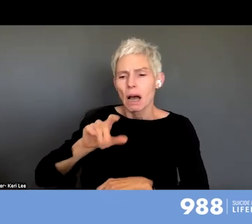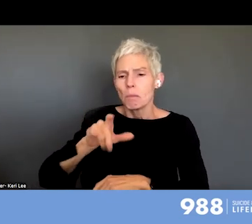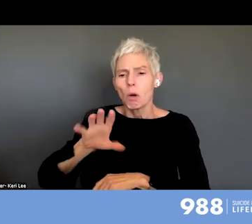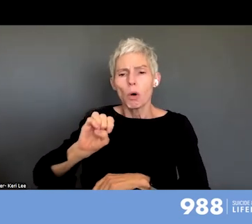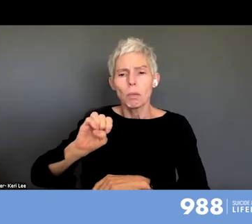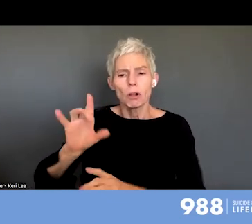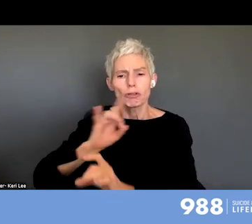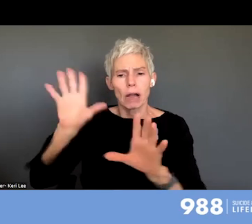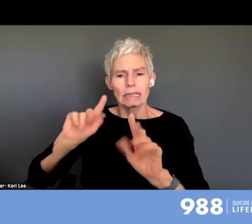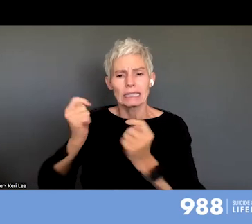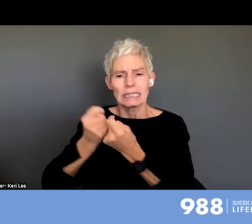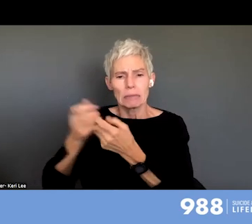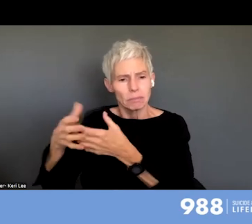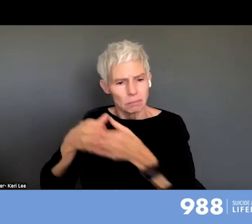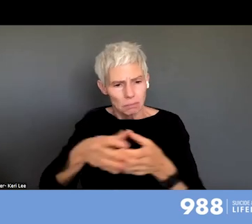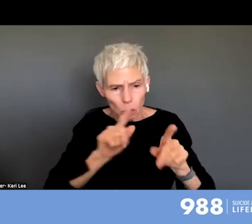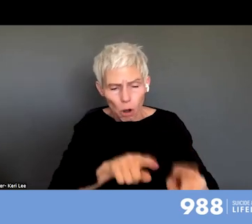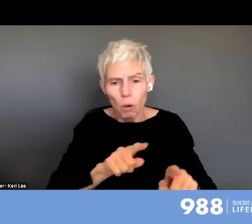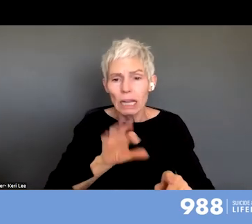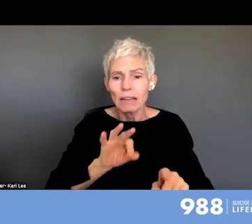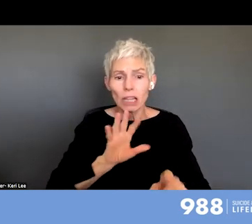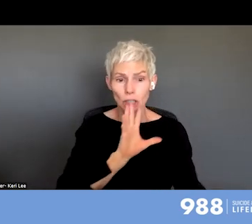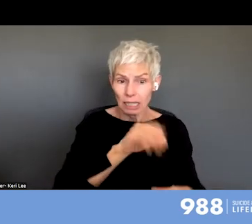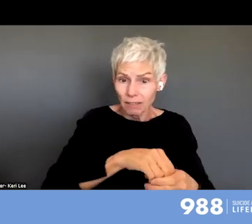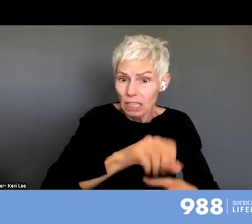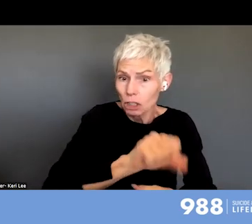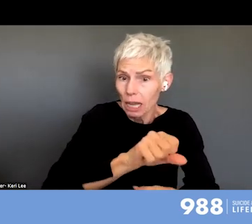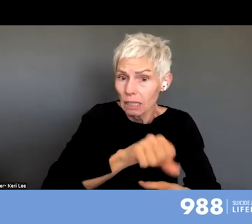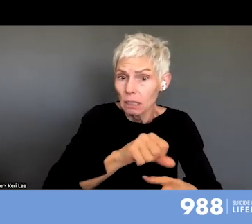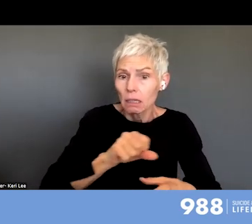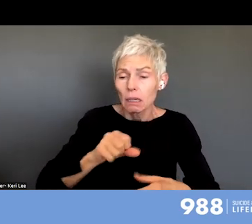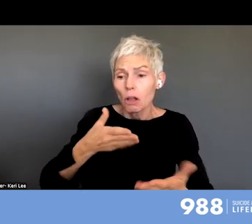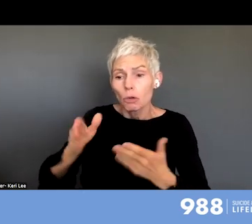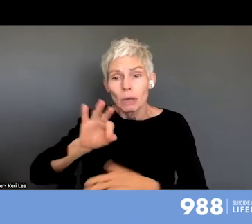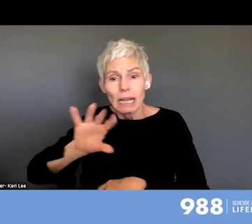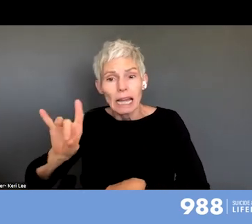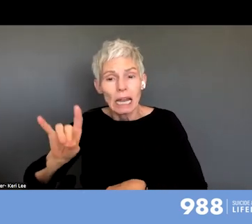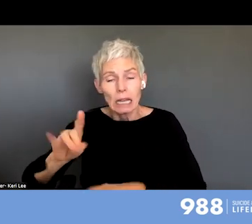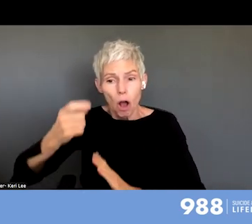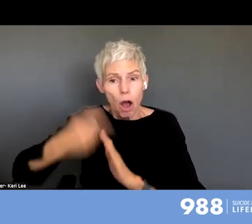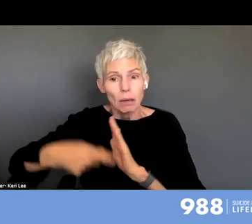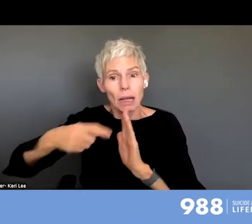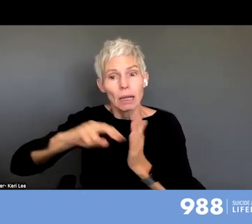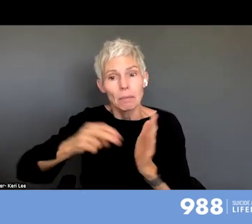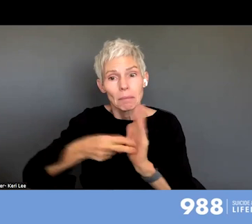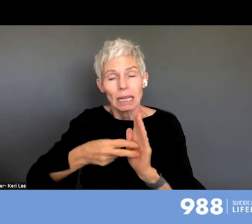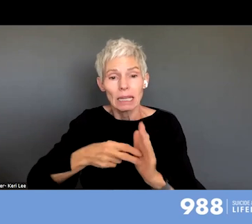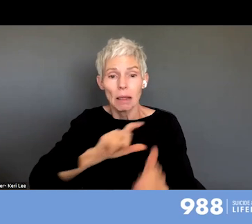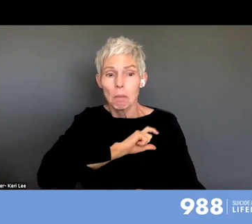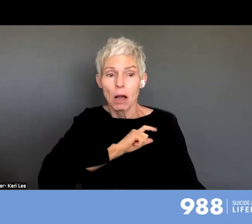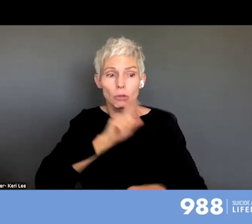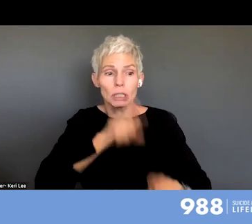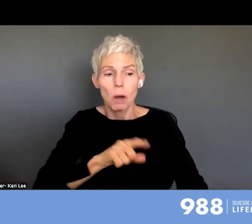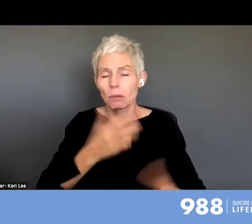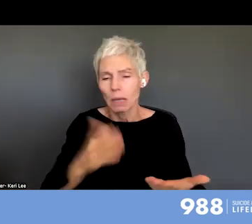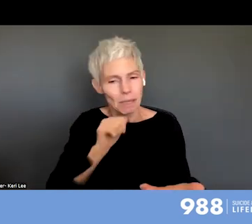Just because there's an emergency service intervention via 988 does not automatically mean that it's a law enforcement response. So